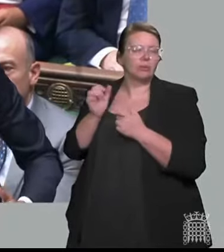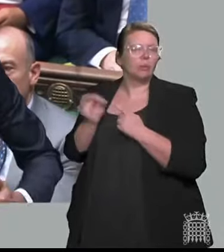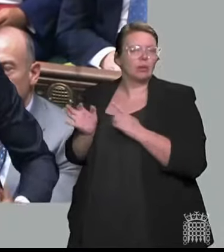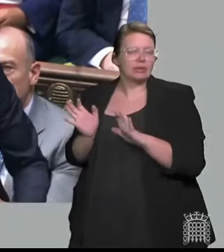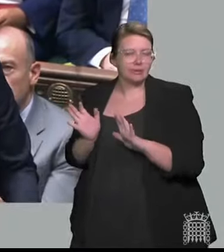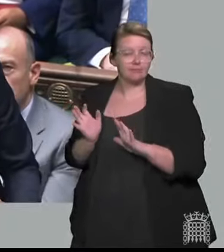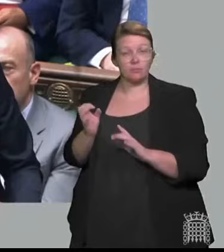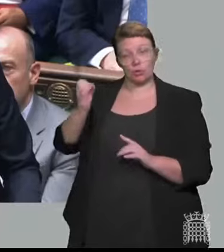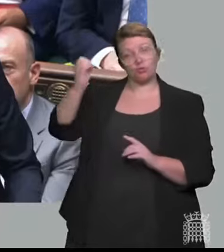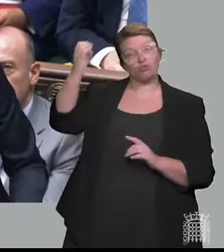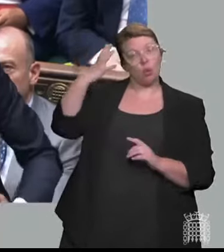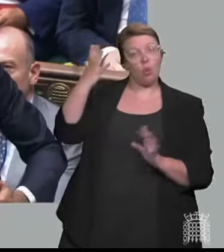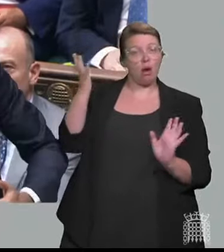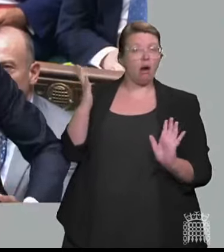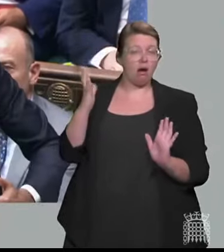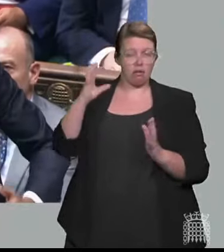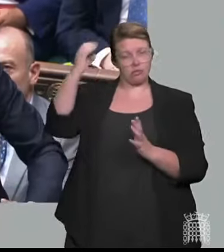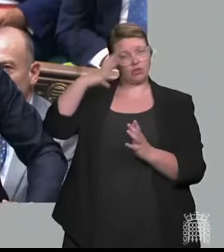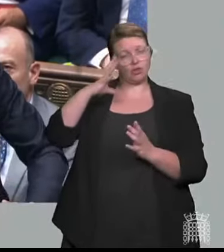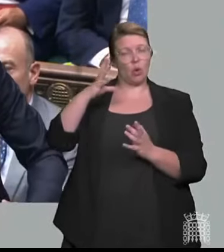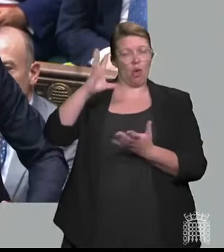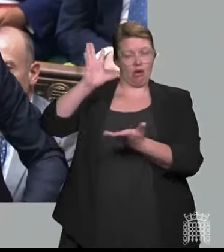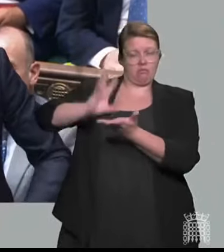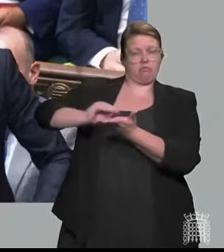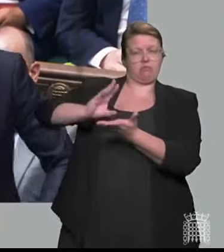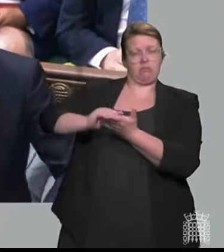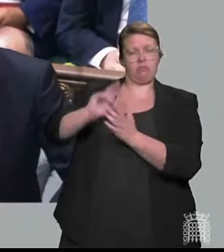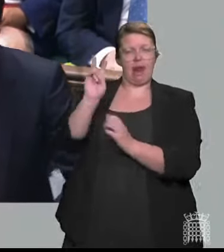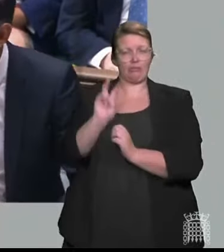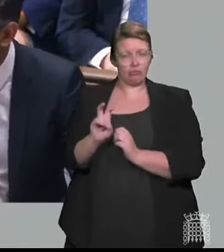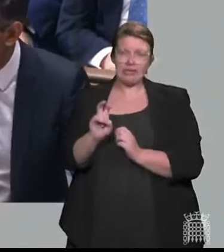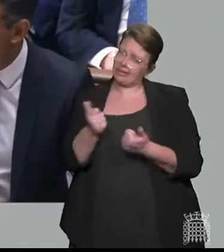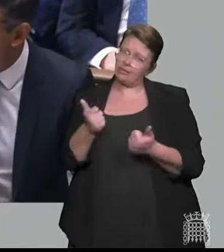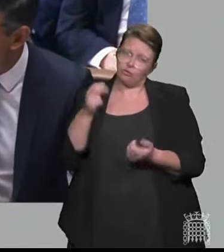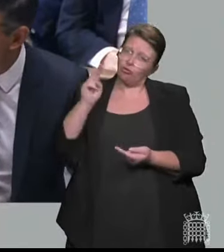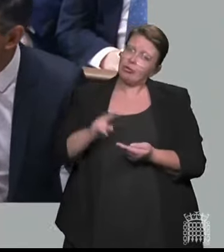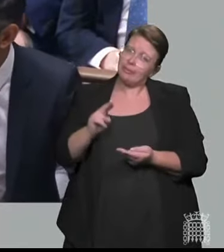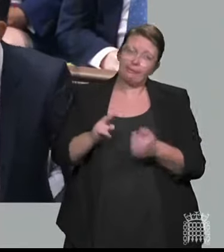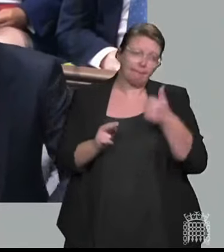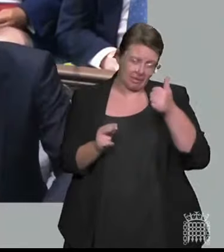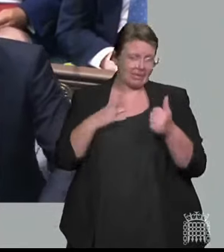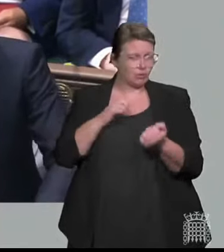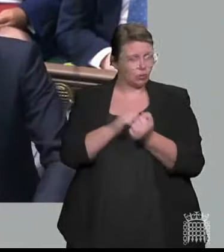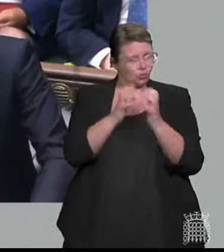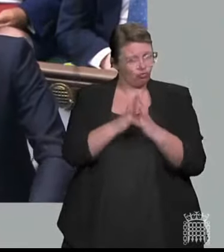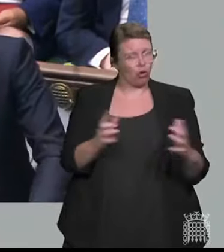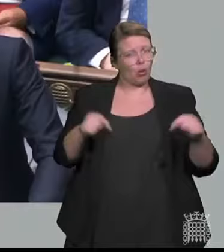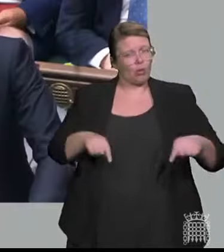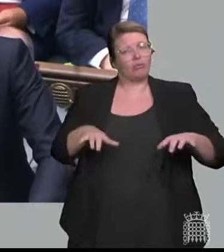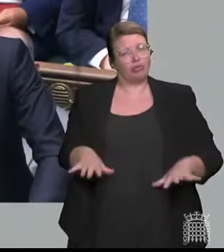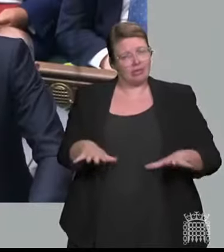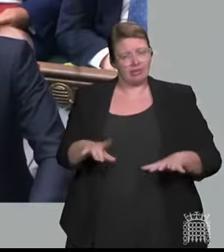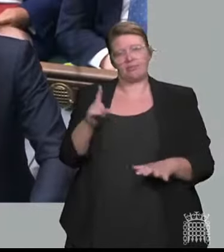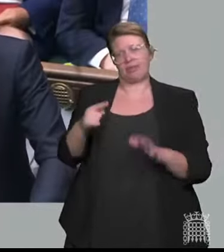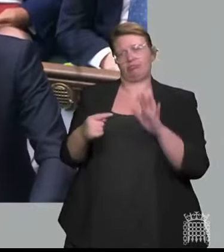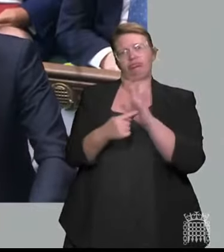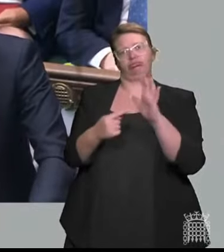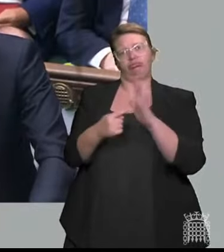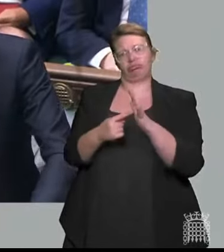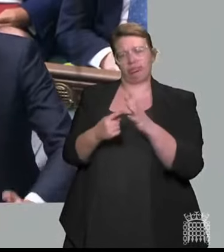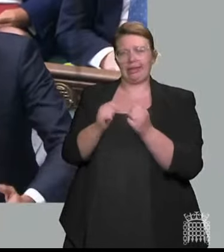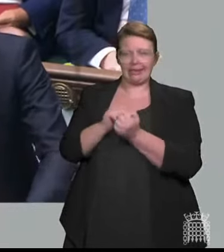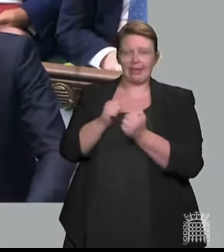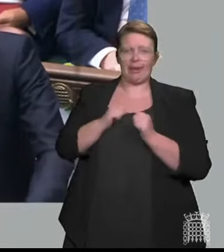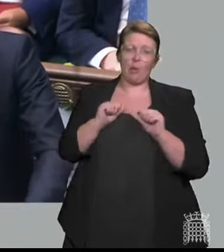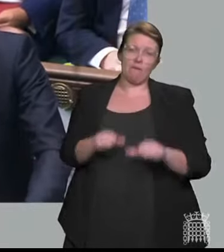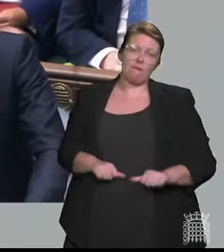cheapest forms of electricity generation, so it's right that we try and see more of it across the country. But we do need to protect our most valuable agricultural